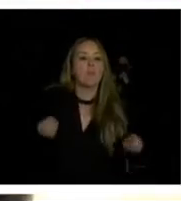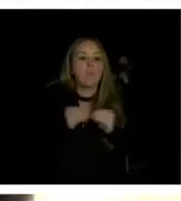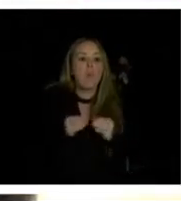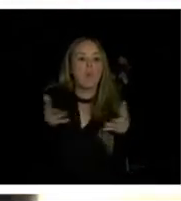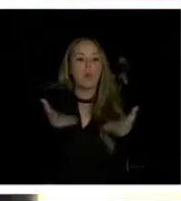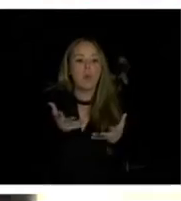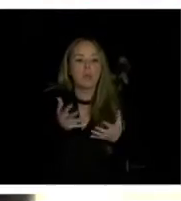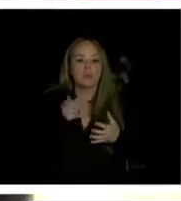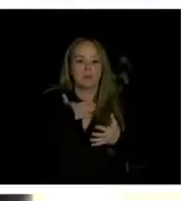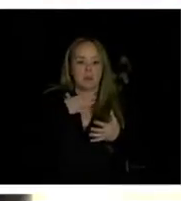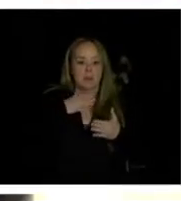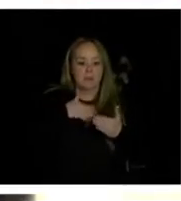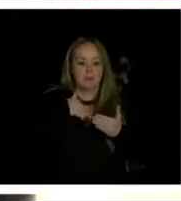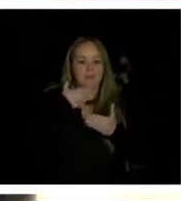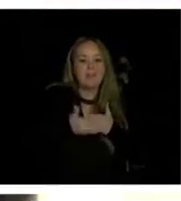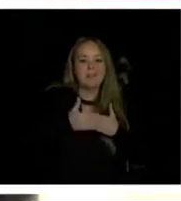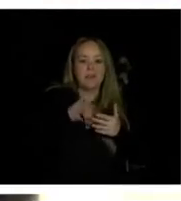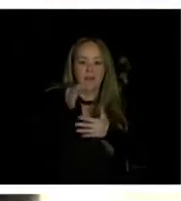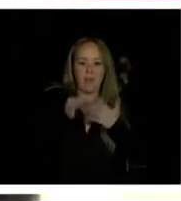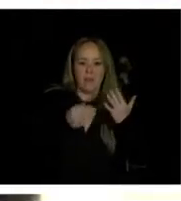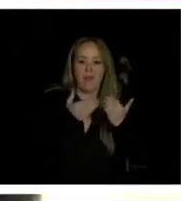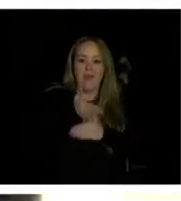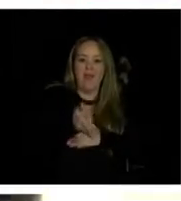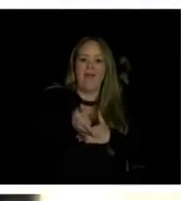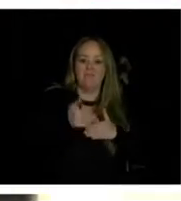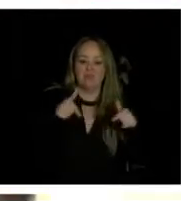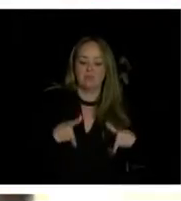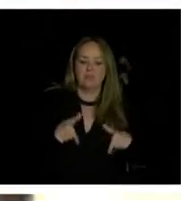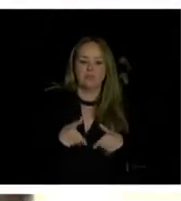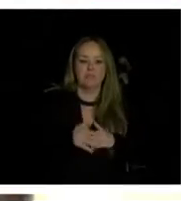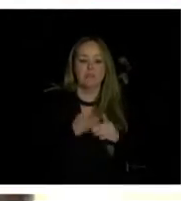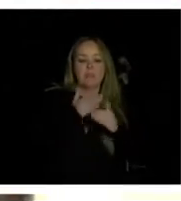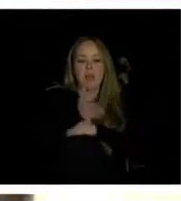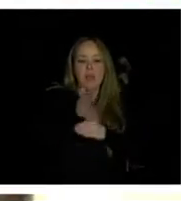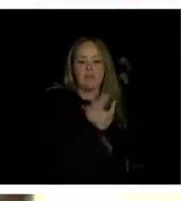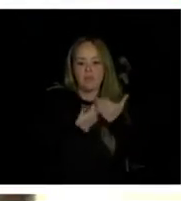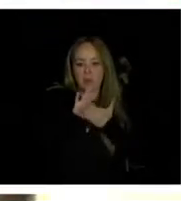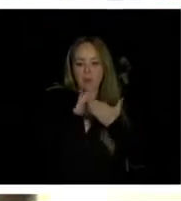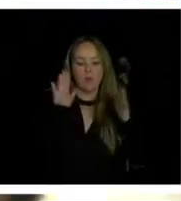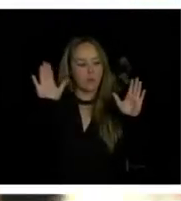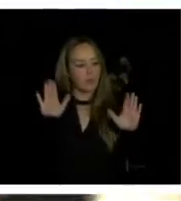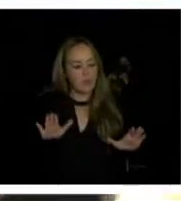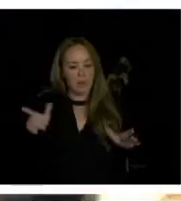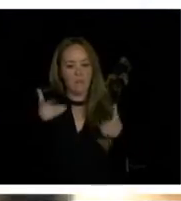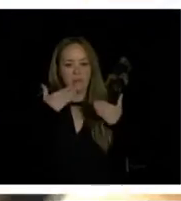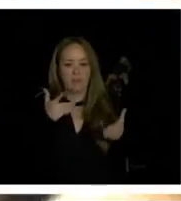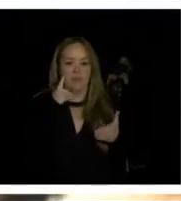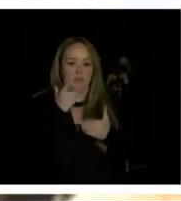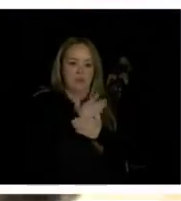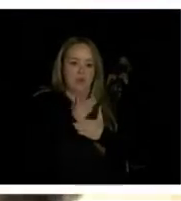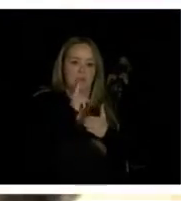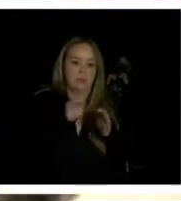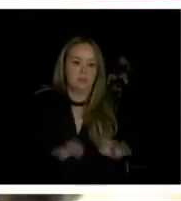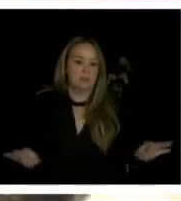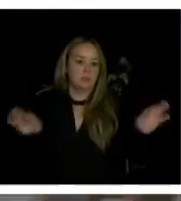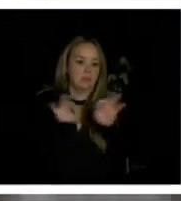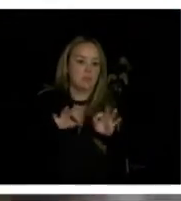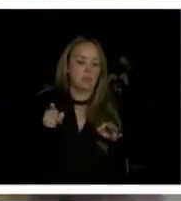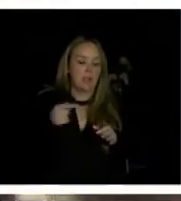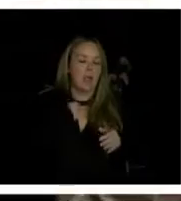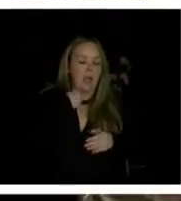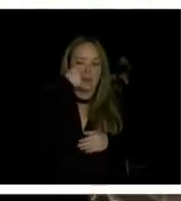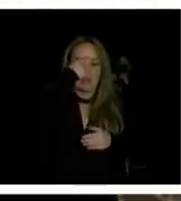of what our next options are outside right. from college. Well, wonderful. And thank you for sharing that, because that is so important. I think